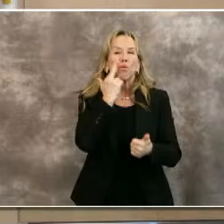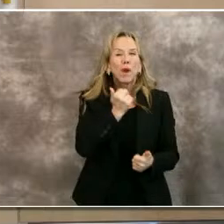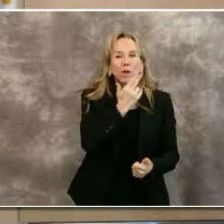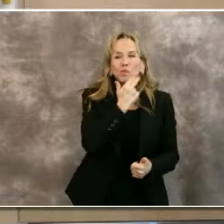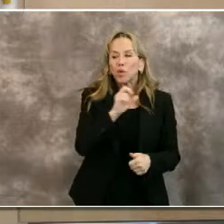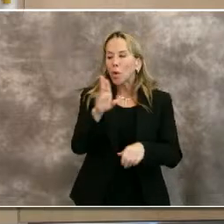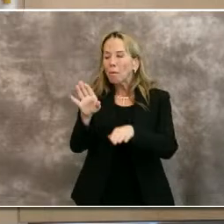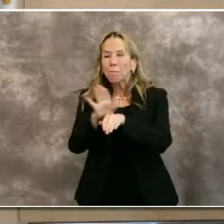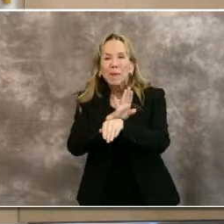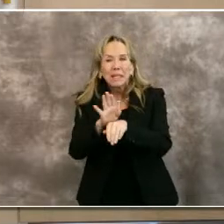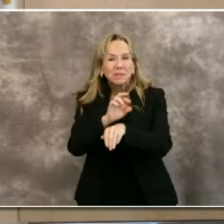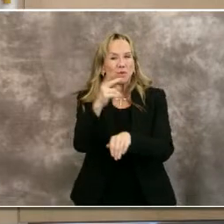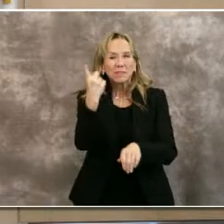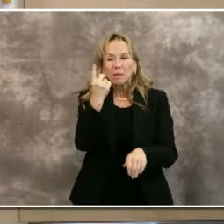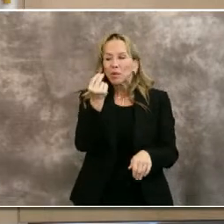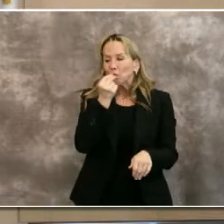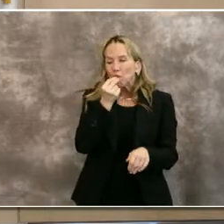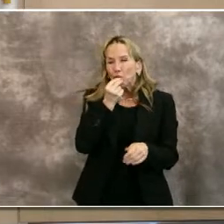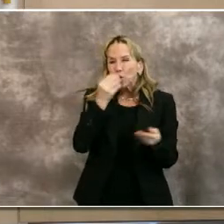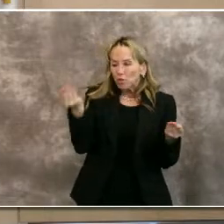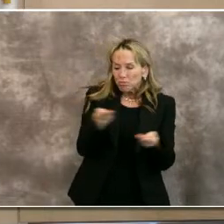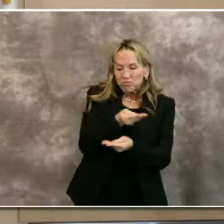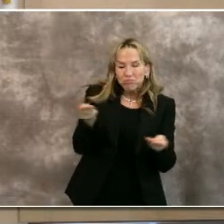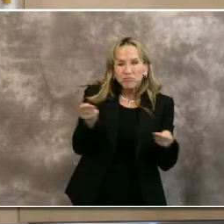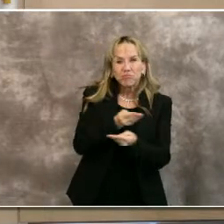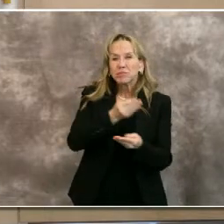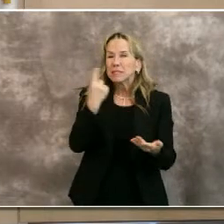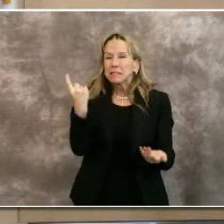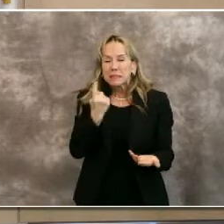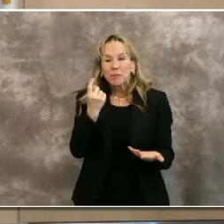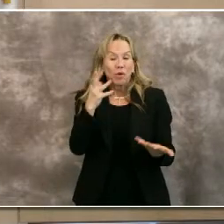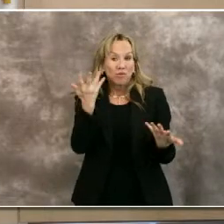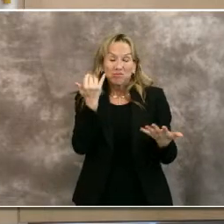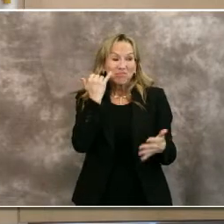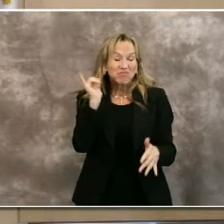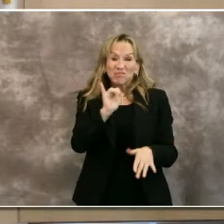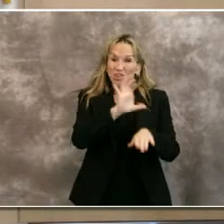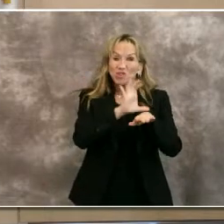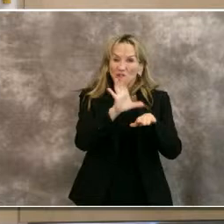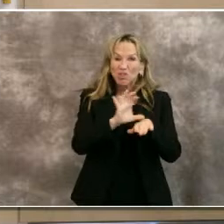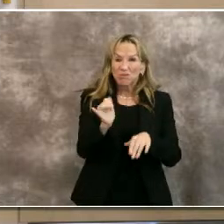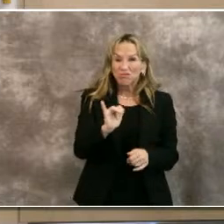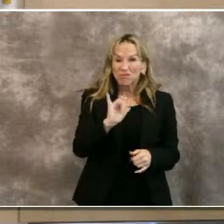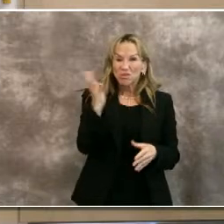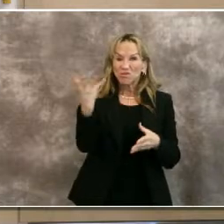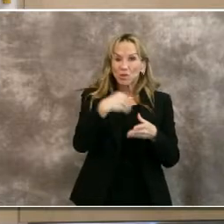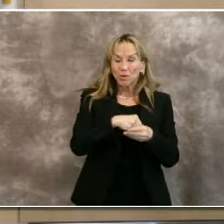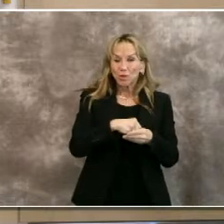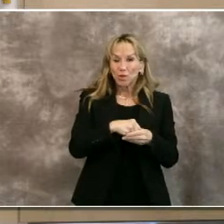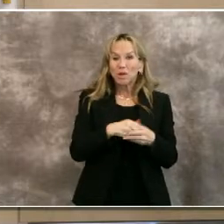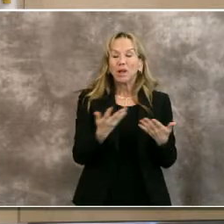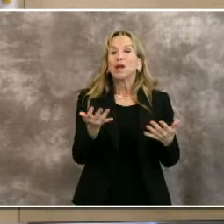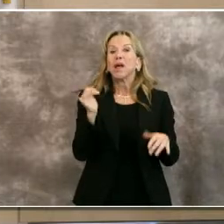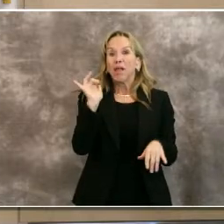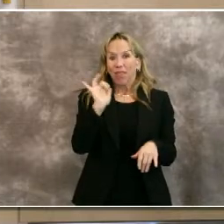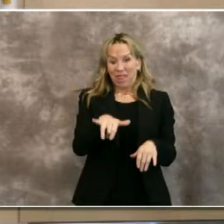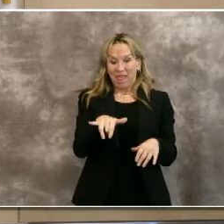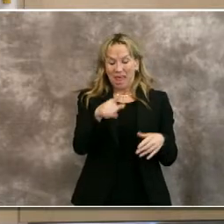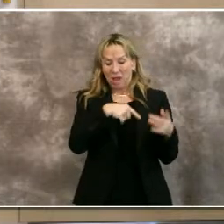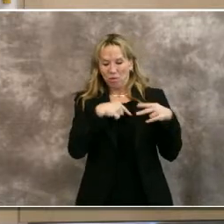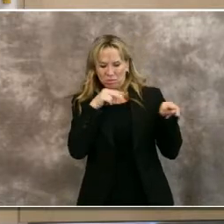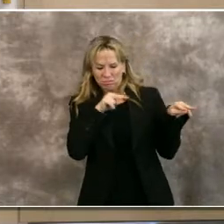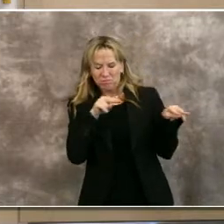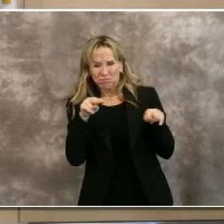or food industries or even churches, that is the opportunity